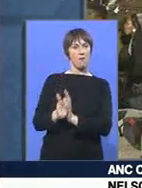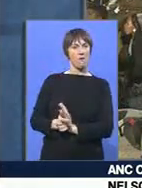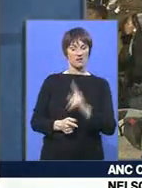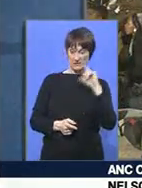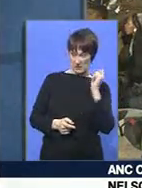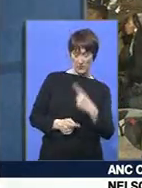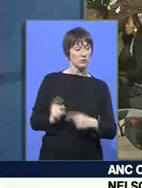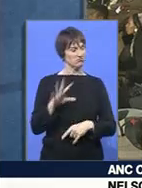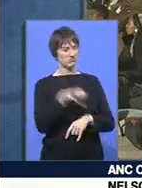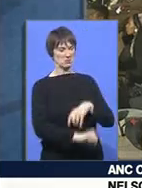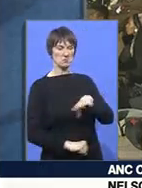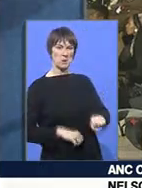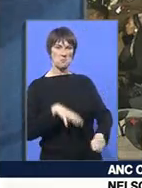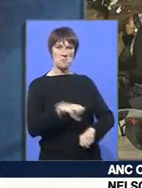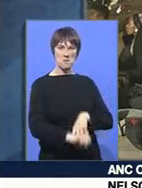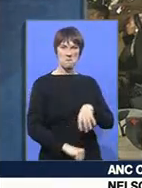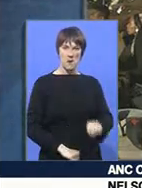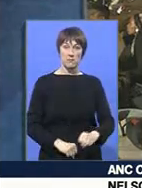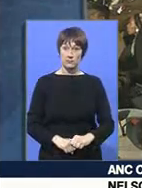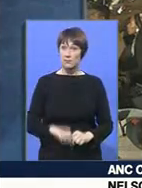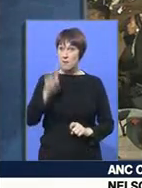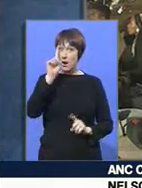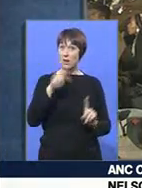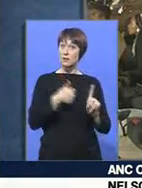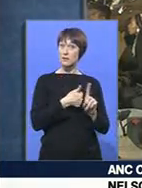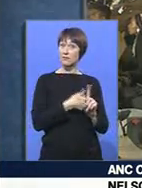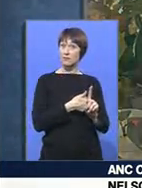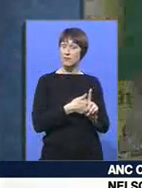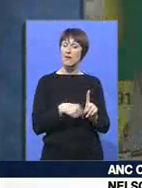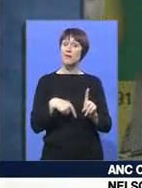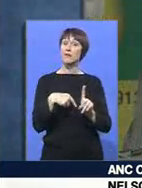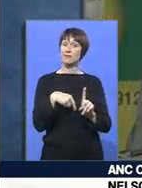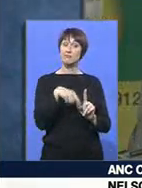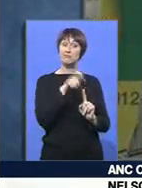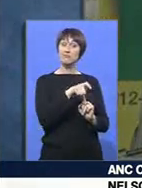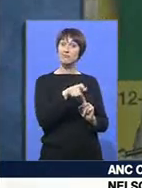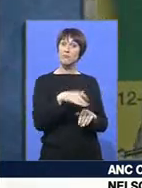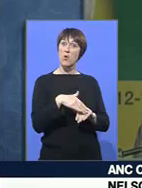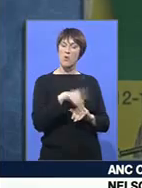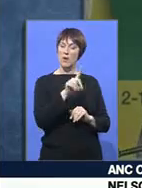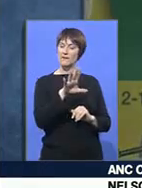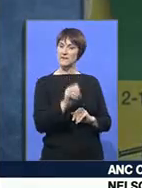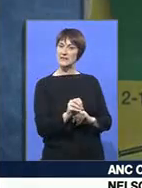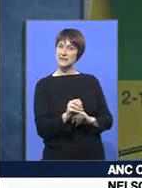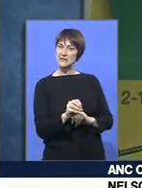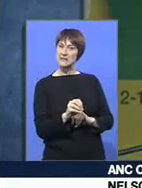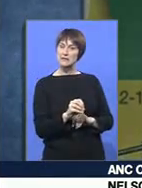Madiba and 150 others were also arrested and later acquitted.